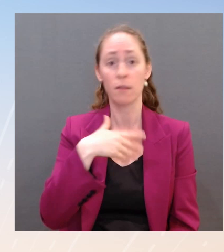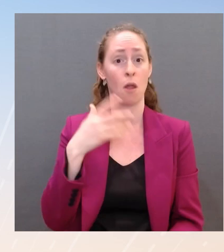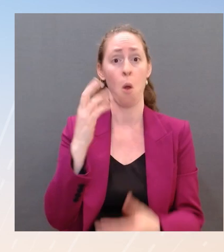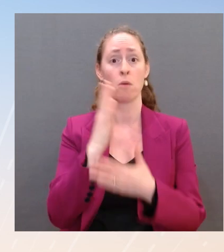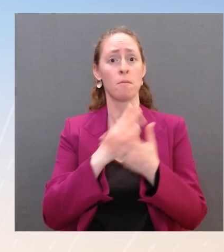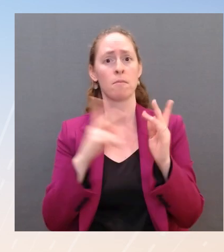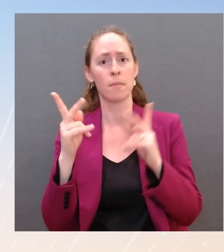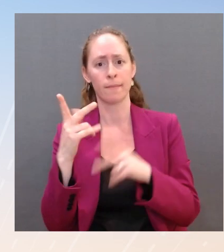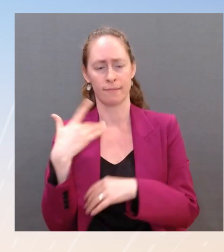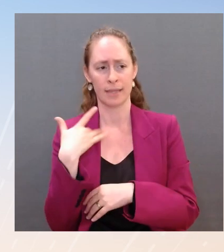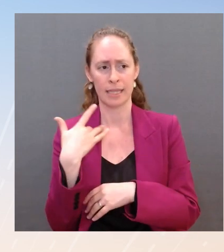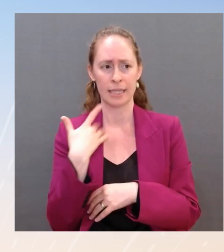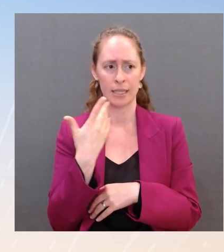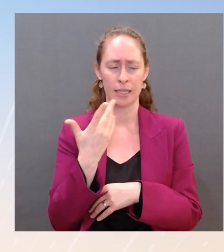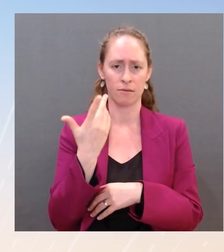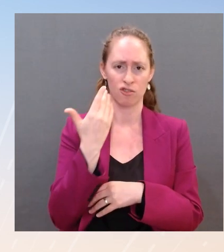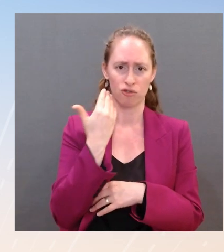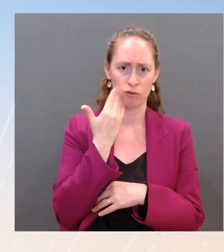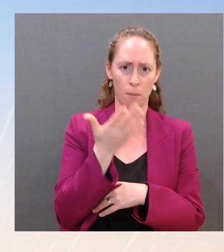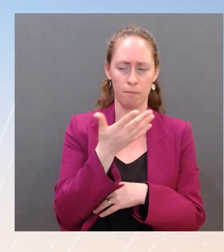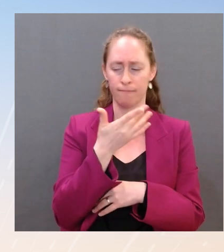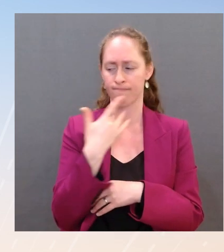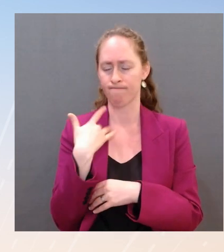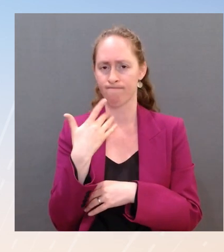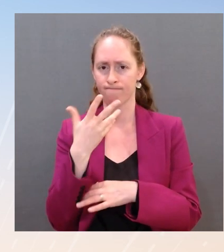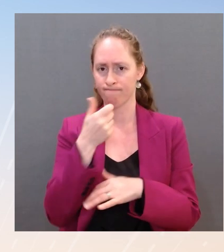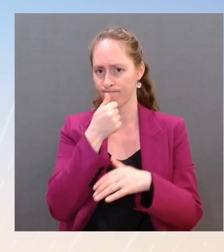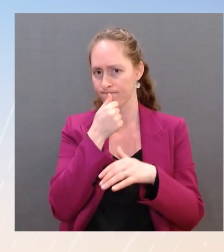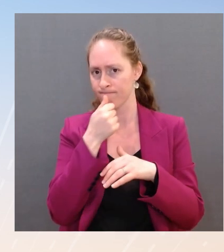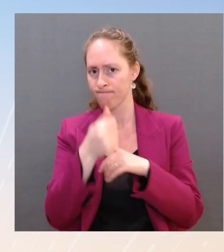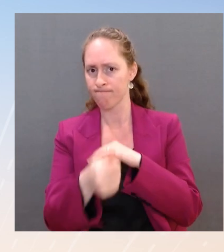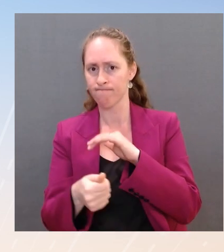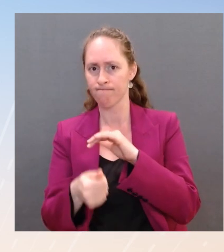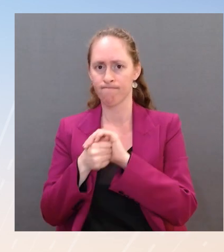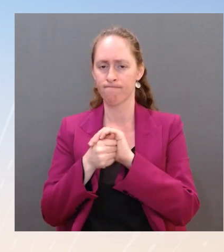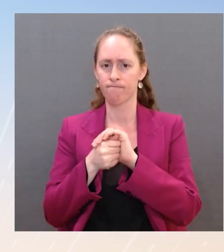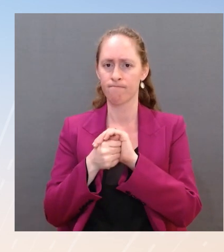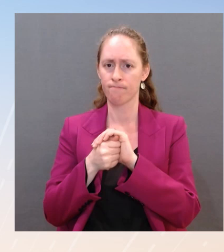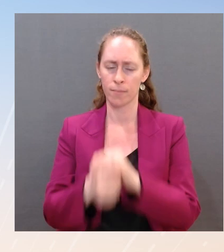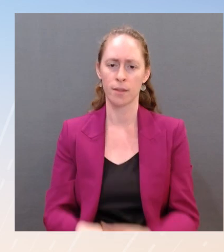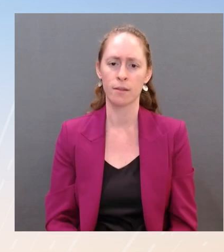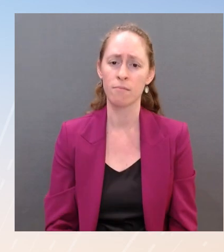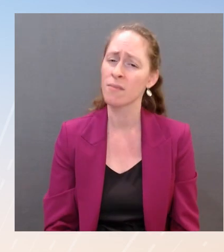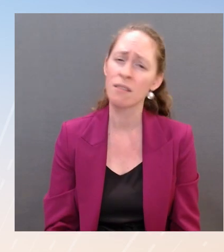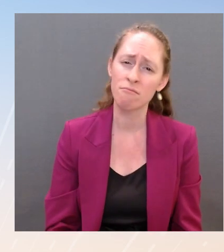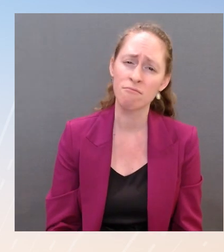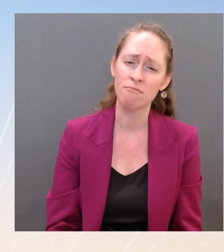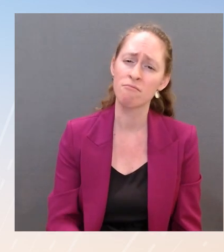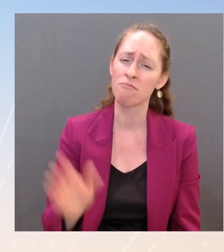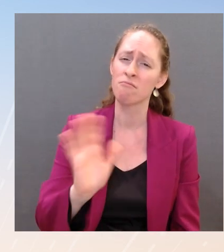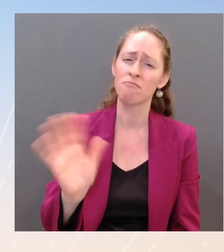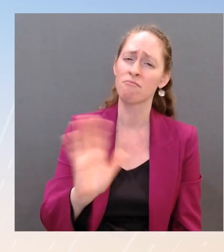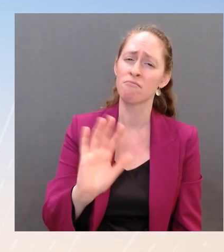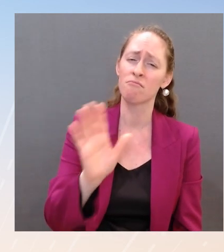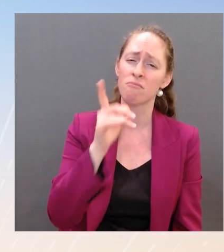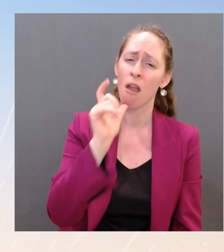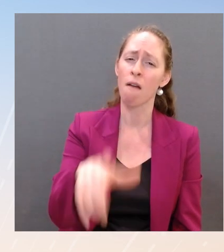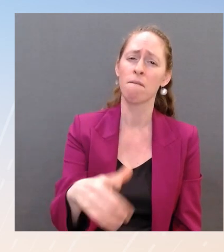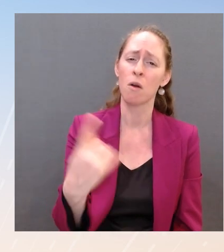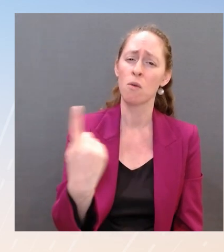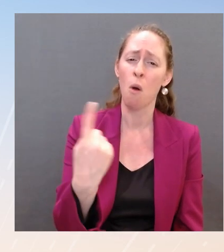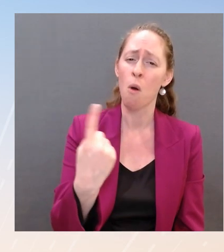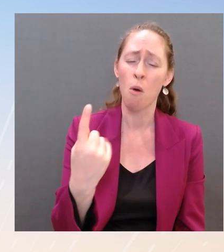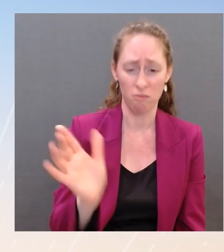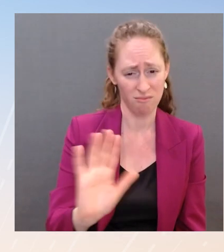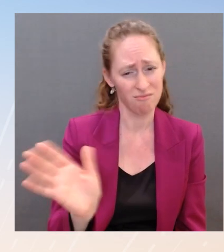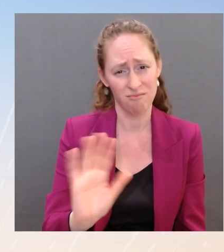young people don't have to face these challenges alone. Right, Vivek? No one does.